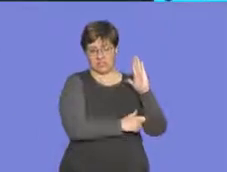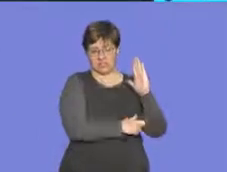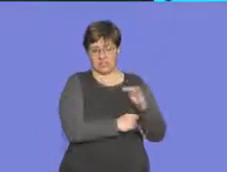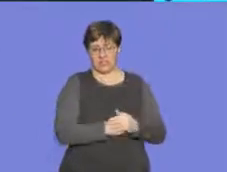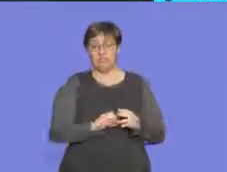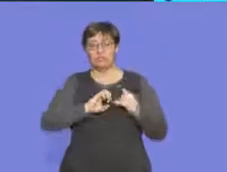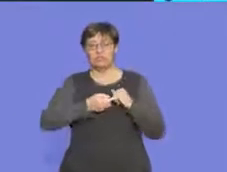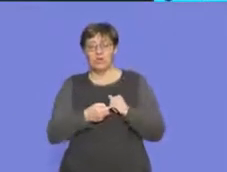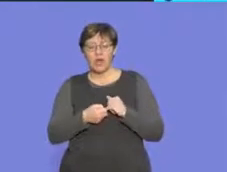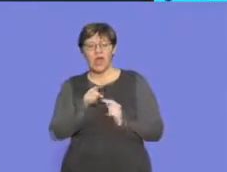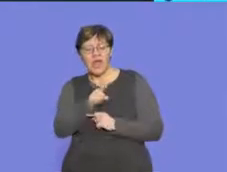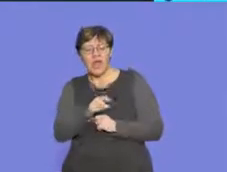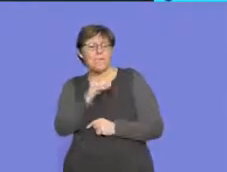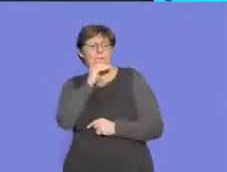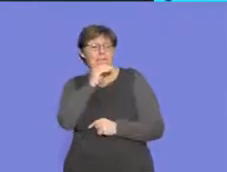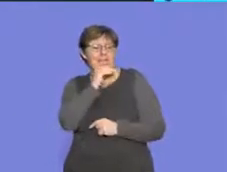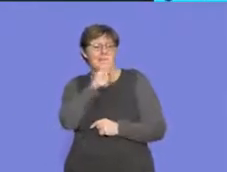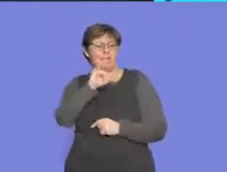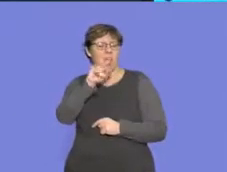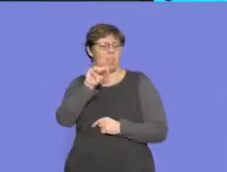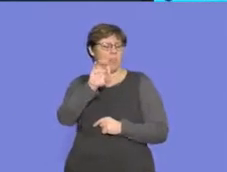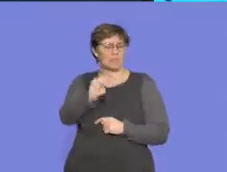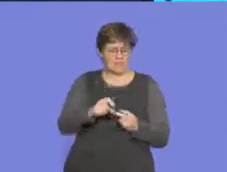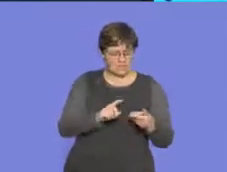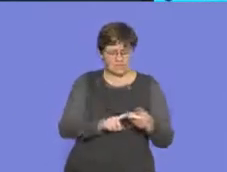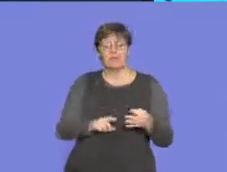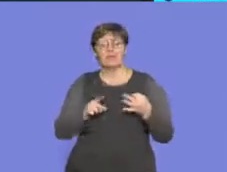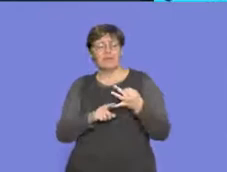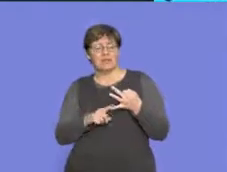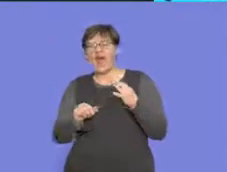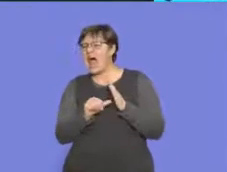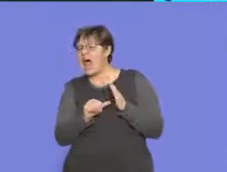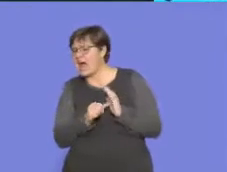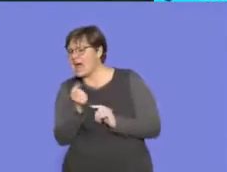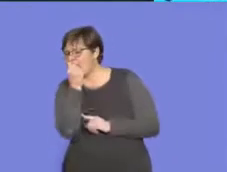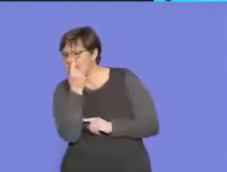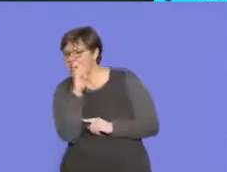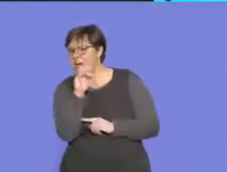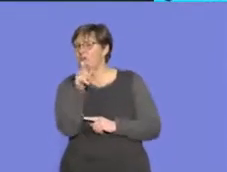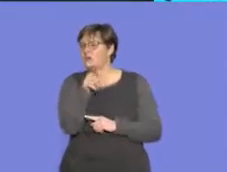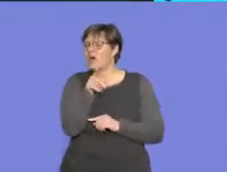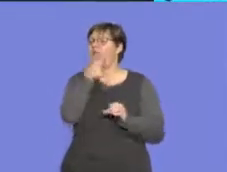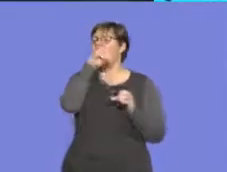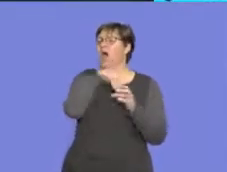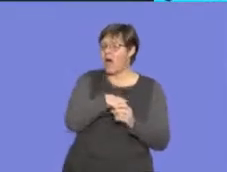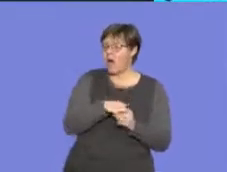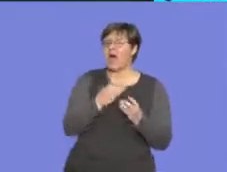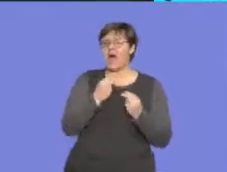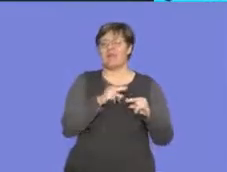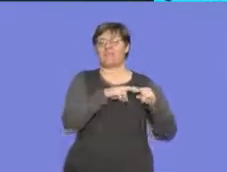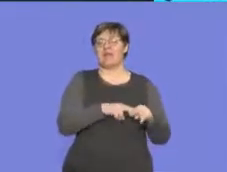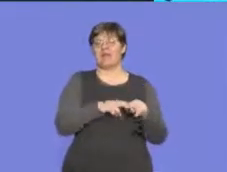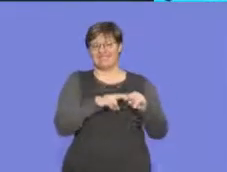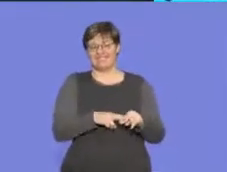tried to unpack what the definition of a biome is, and what is crucial in understanding a biome is understanding that it's dependent on